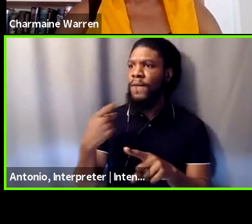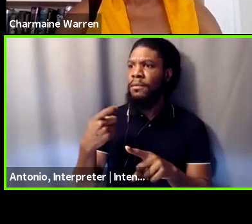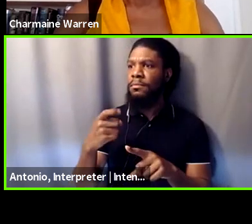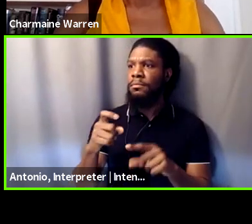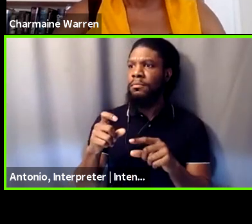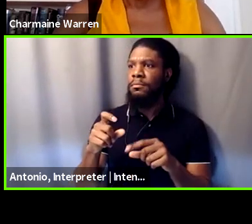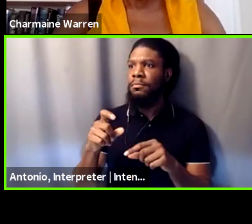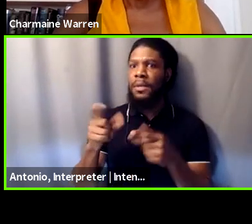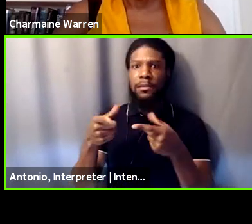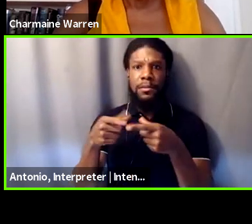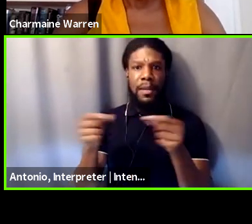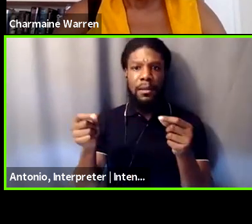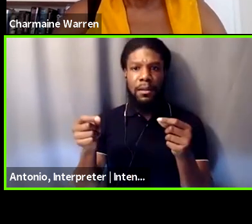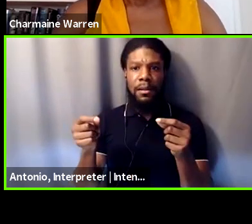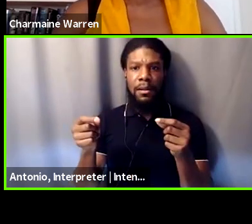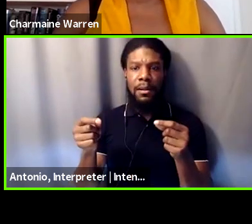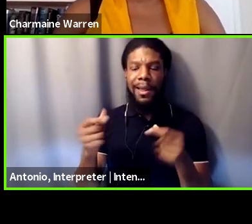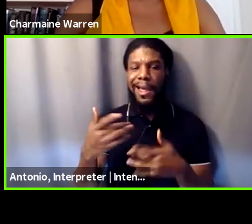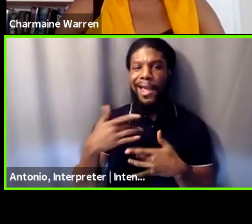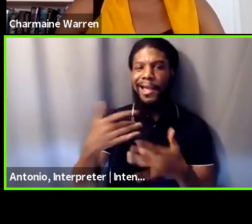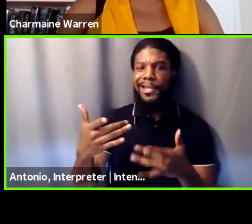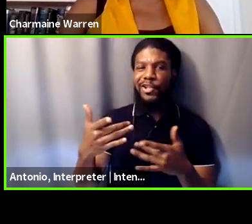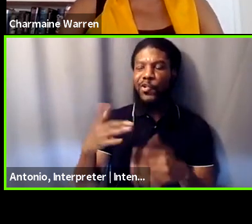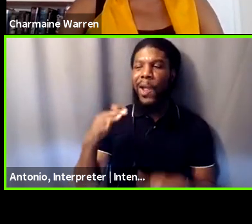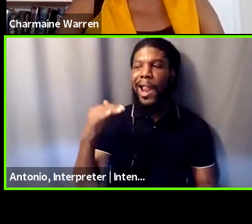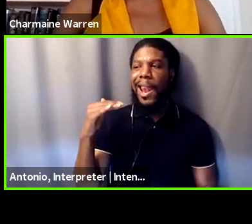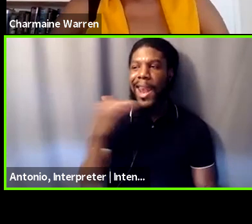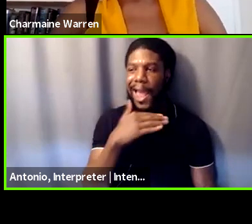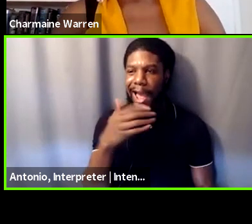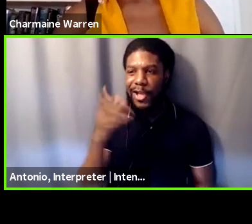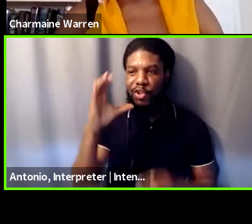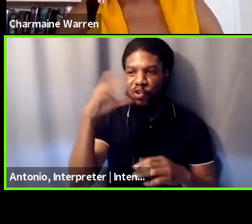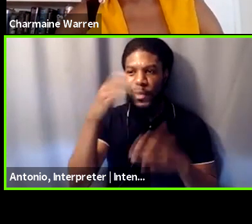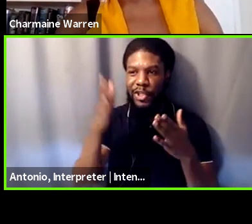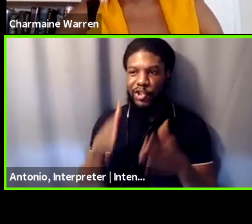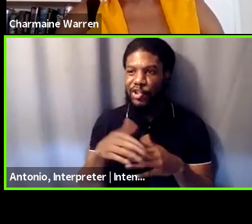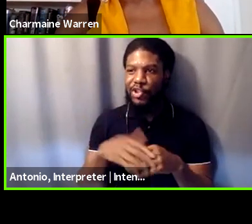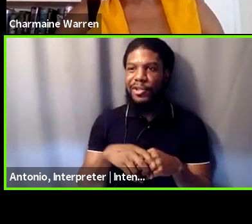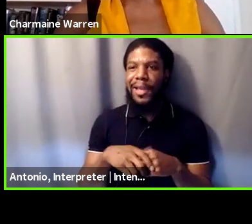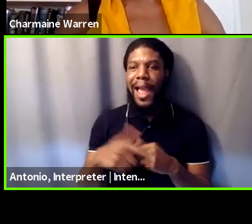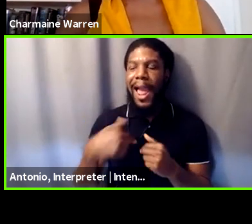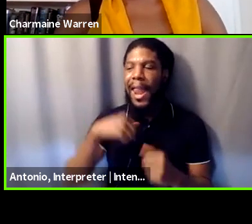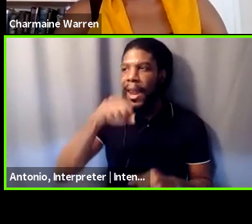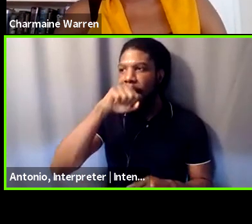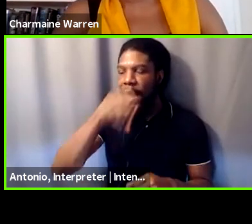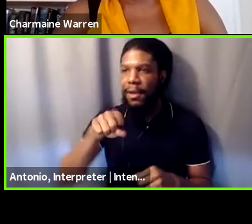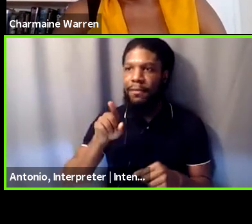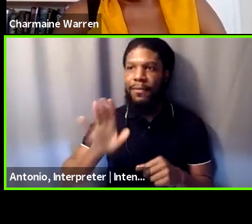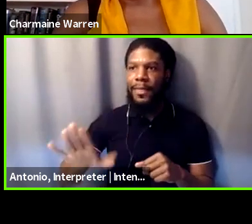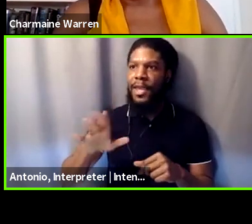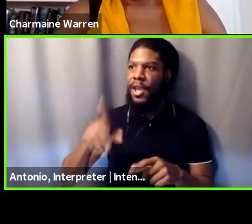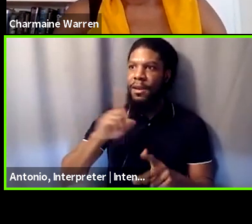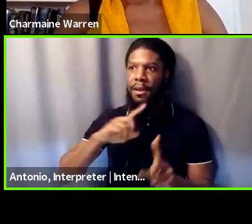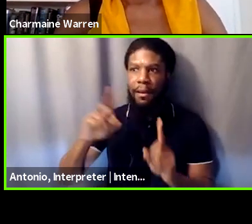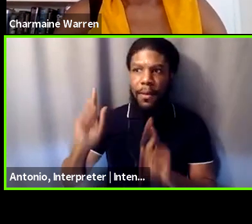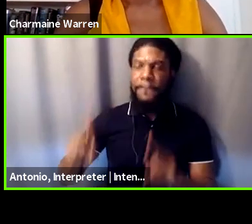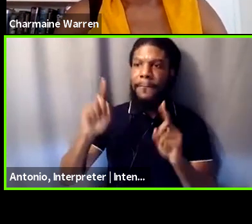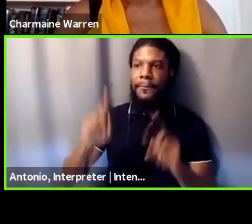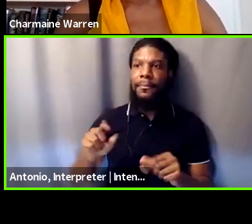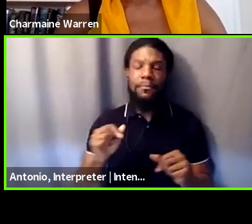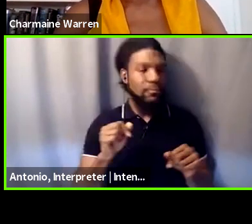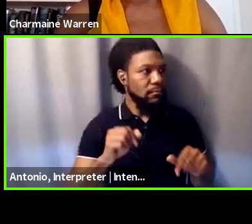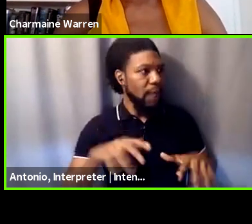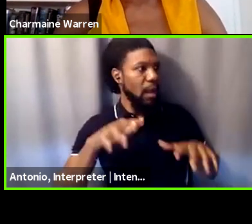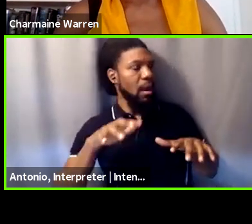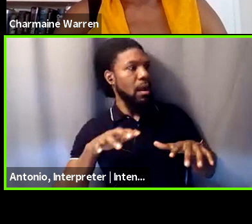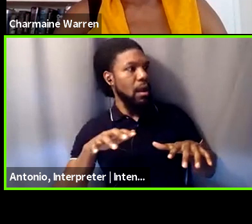Like I usually lie to strangers because I love this disruption. It's just like, you know, like, oh, I know the